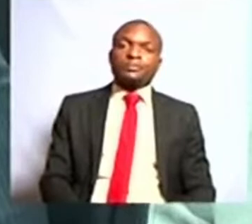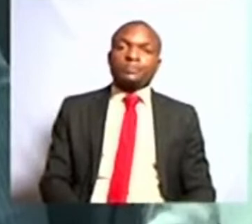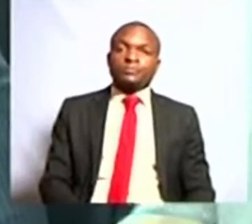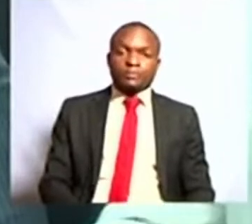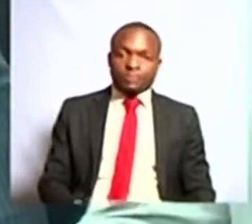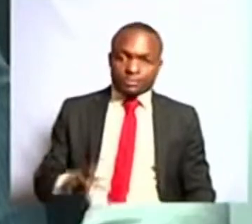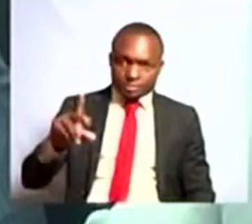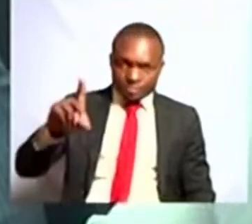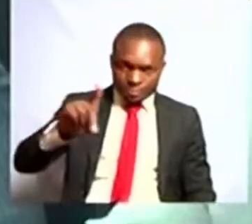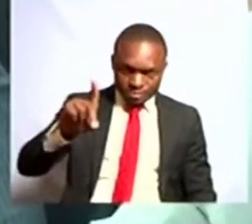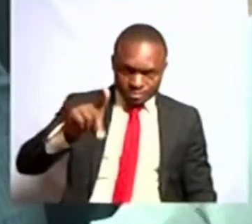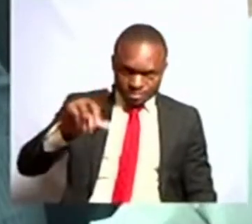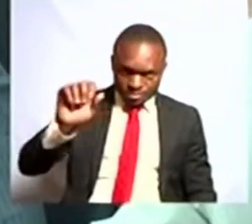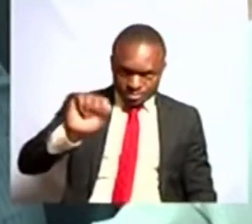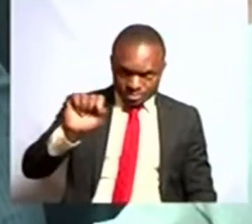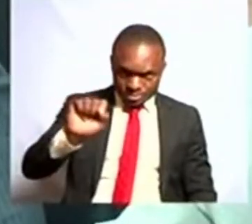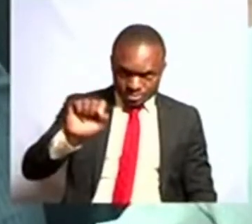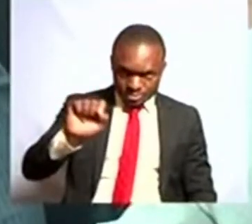Controlling officer,